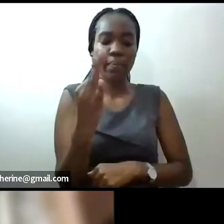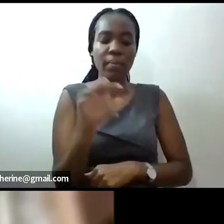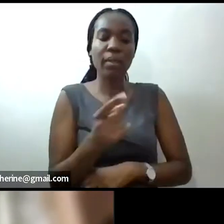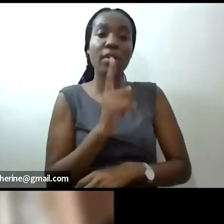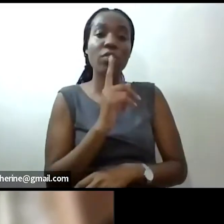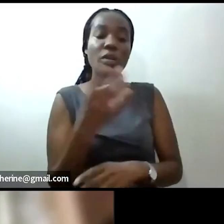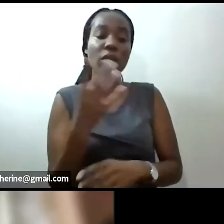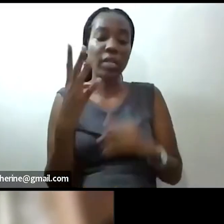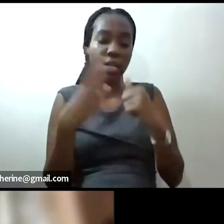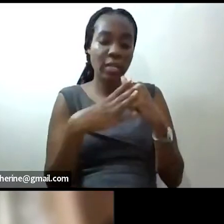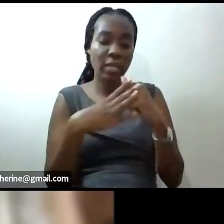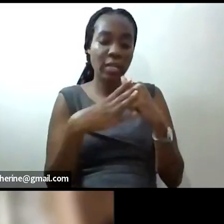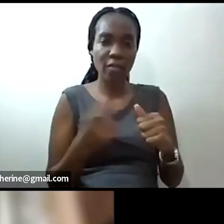the